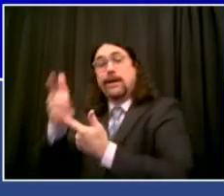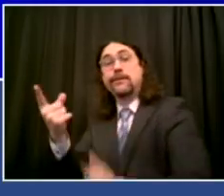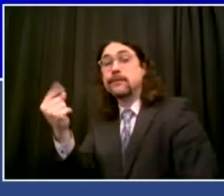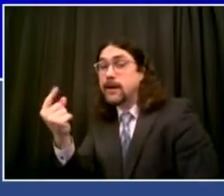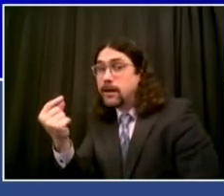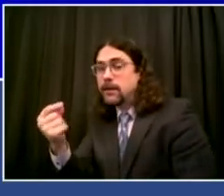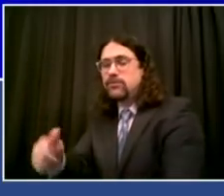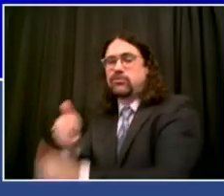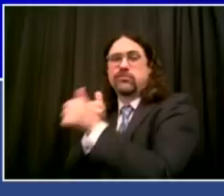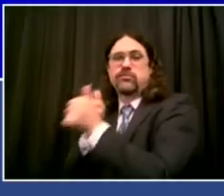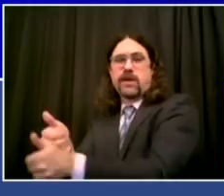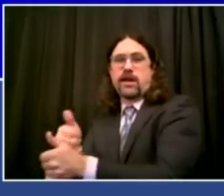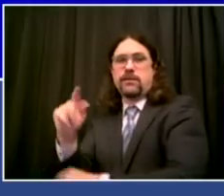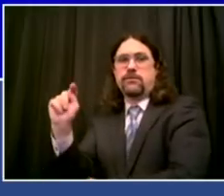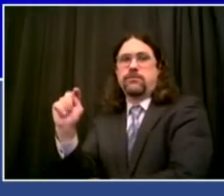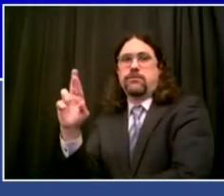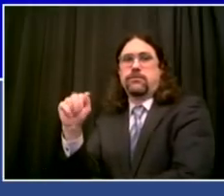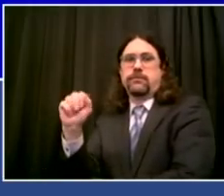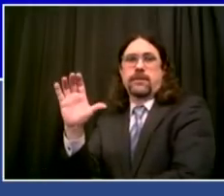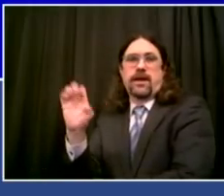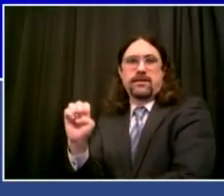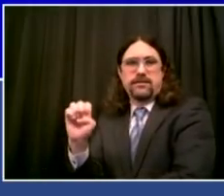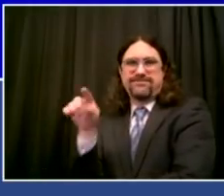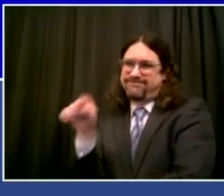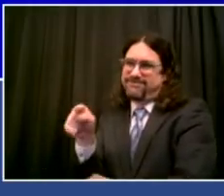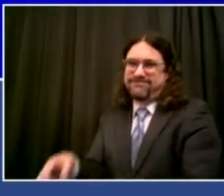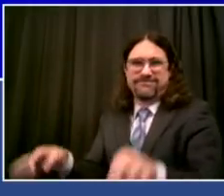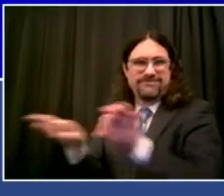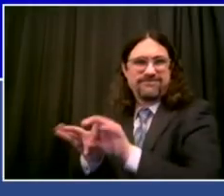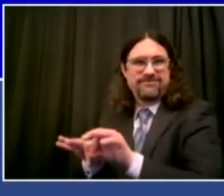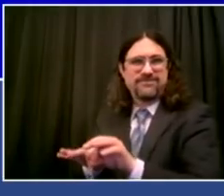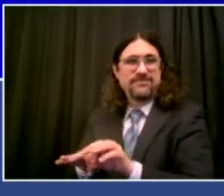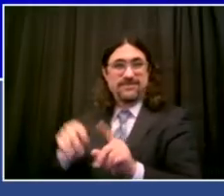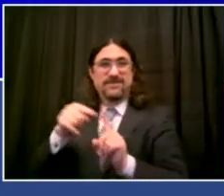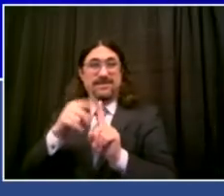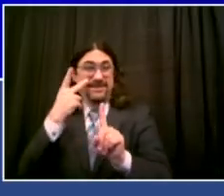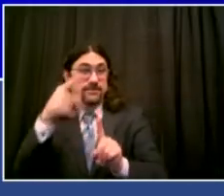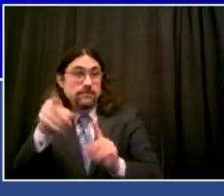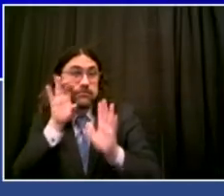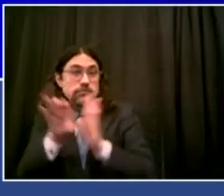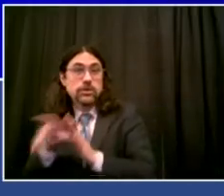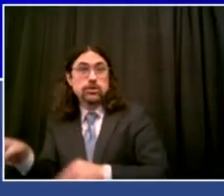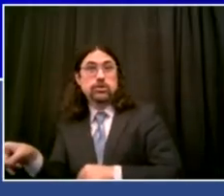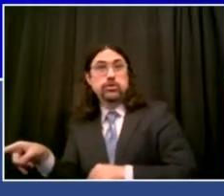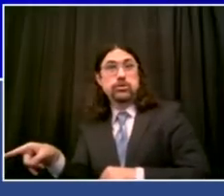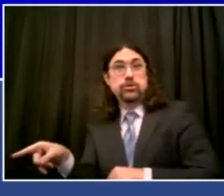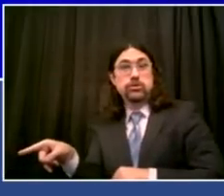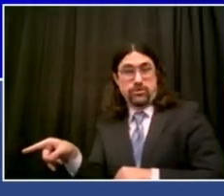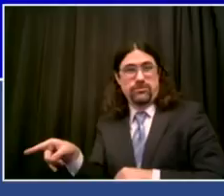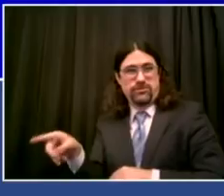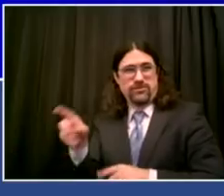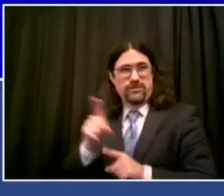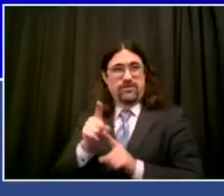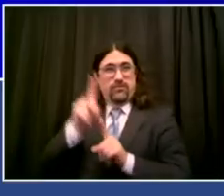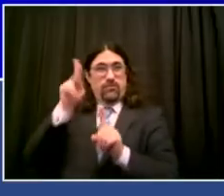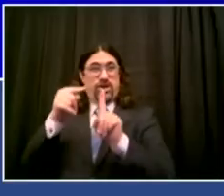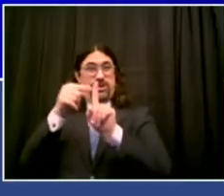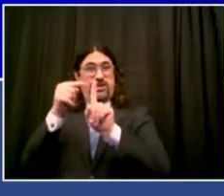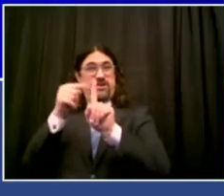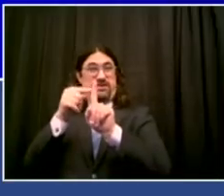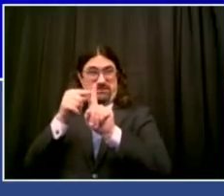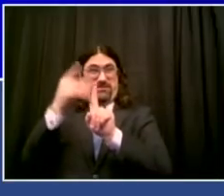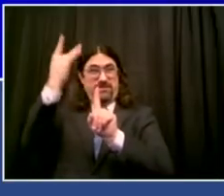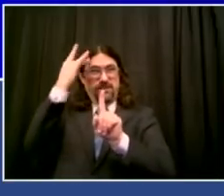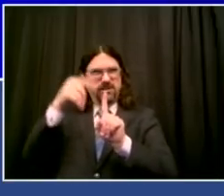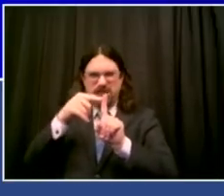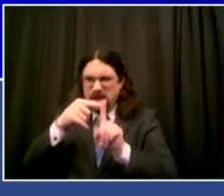those folks gets tested and is followed up on, and anyone who needs isolation or quarantine gets it. So this is a huge new